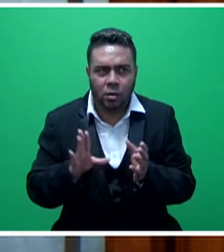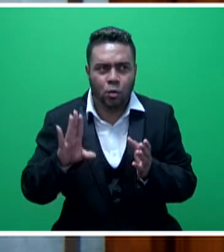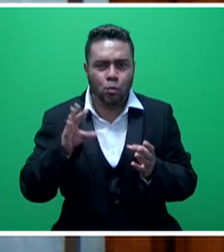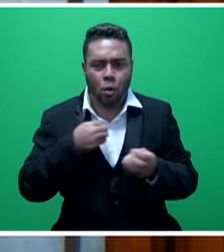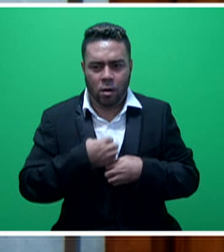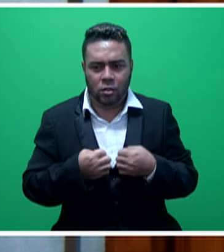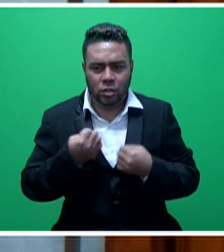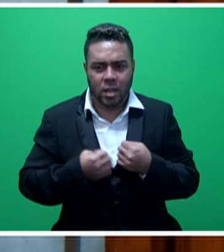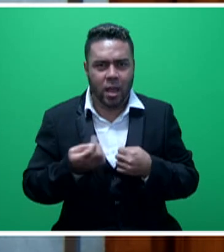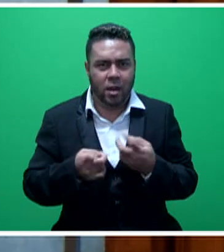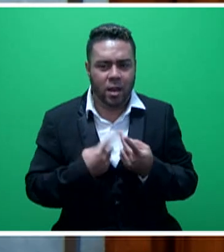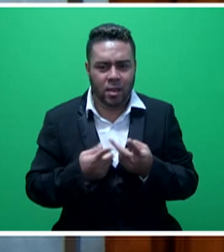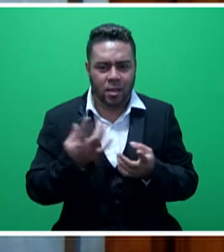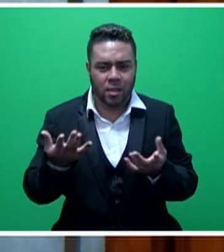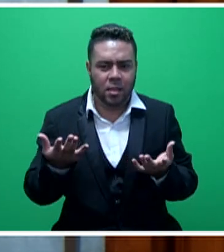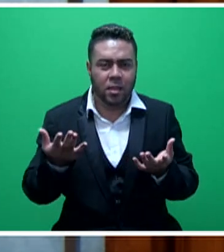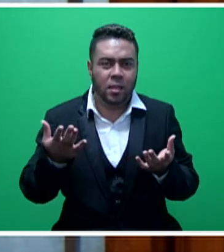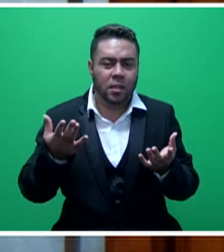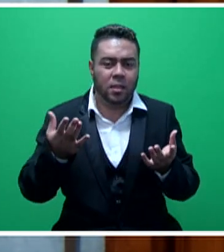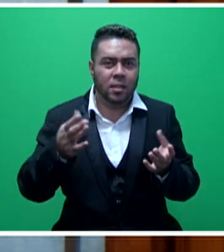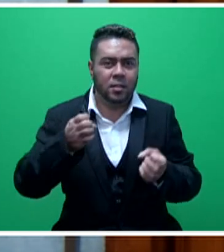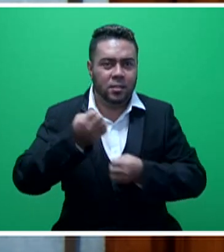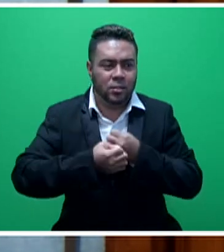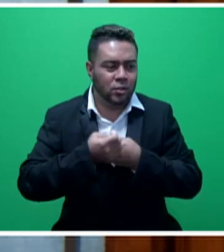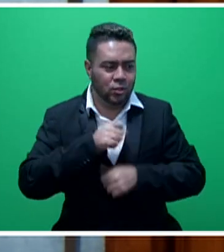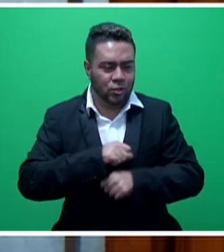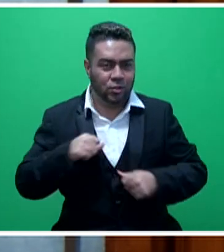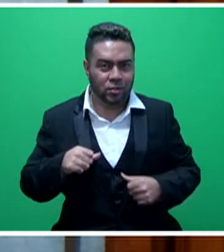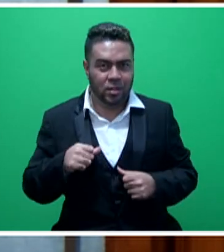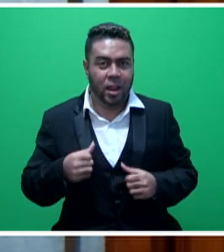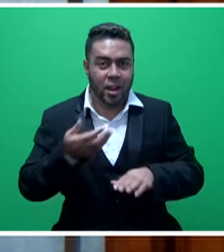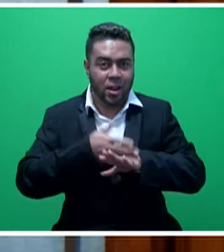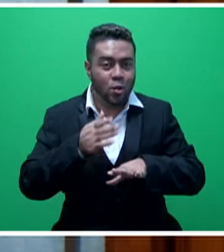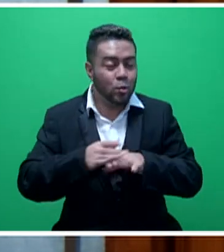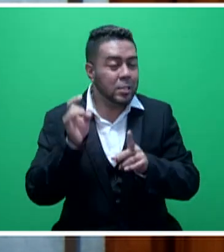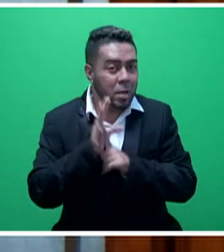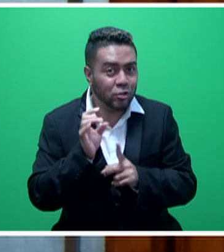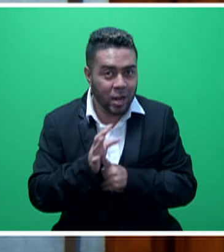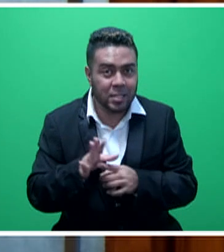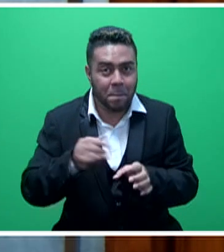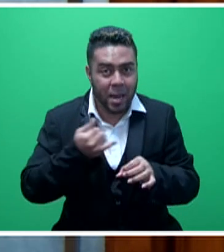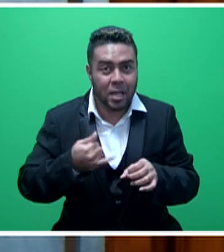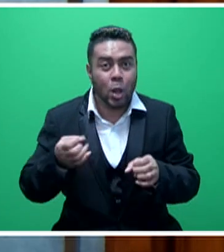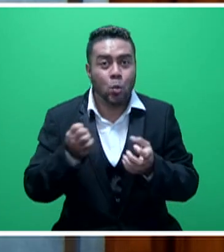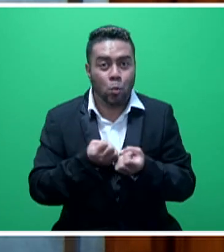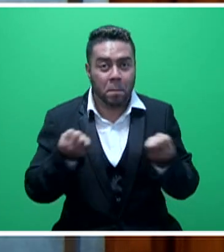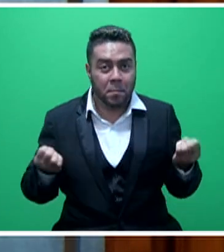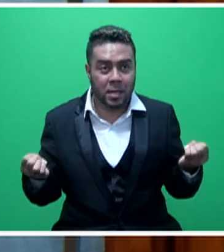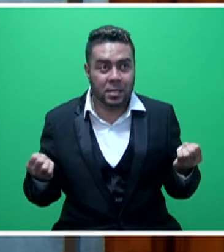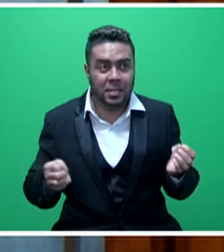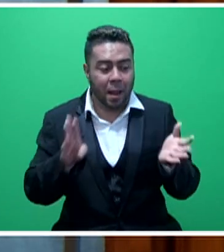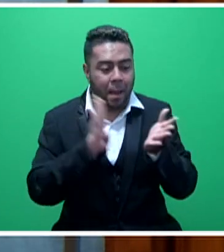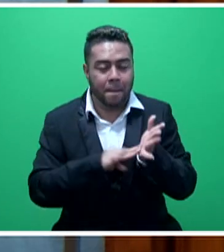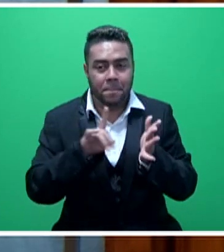and neurosurgeon from the CWM. New specialized medical equipment introduced, such as